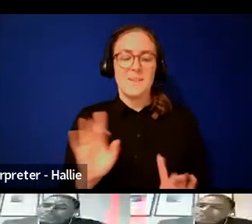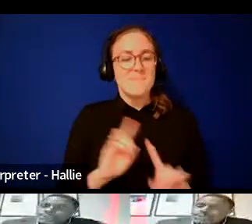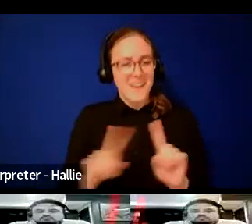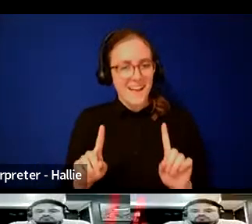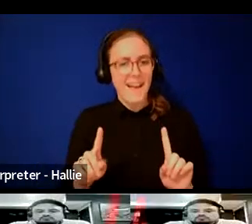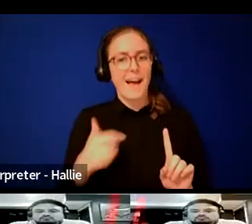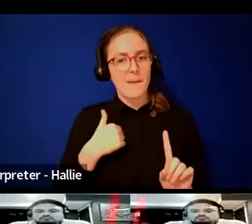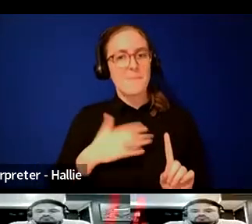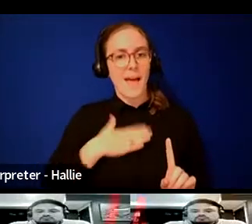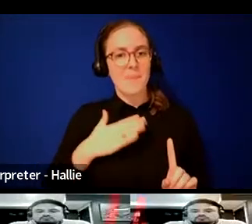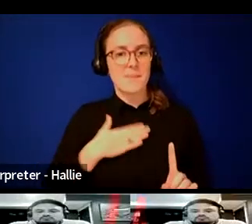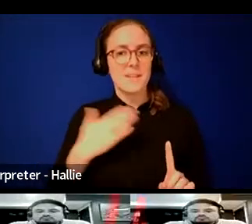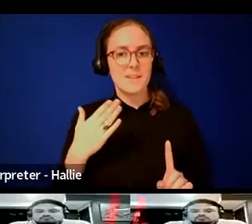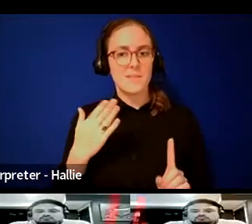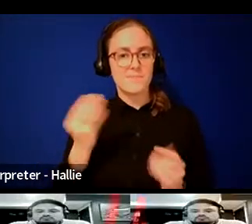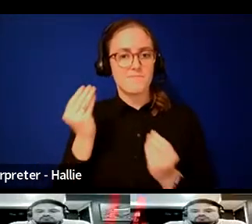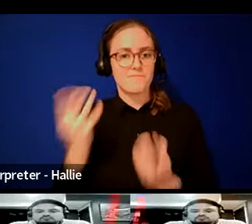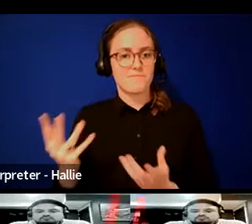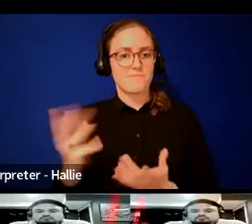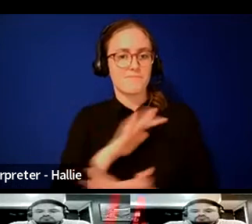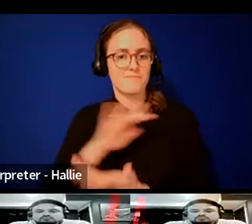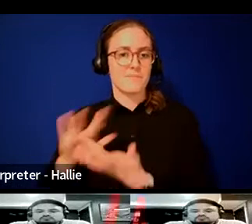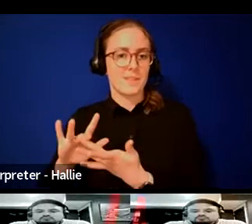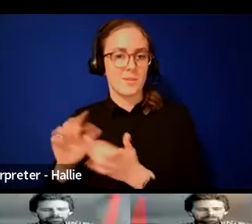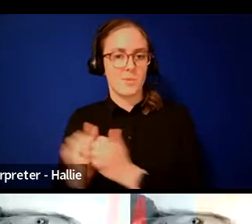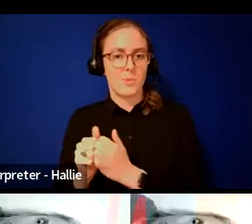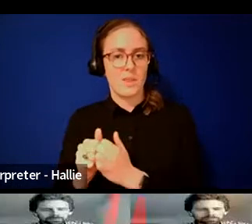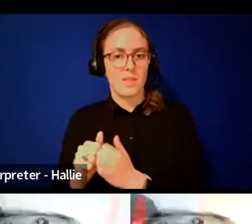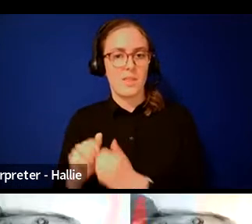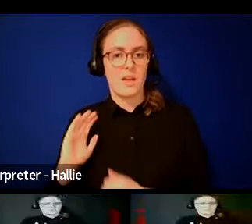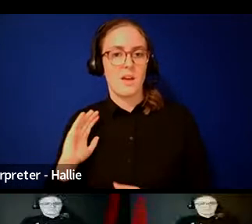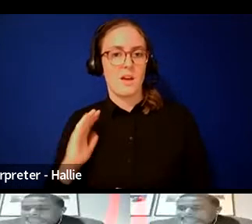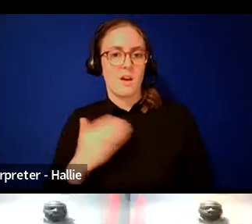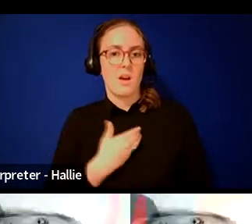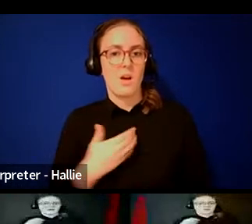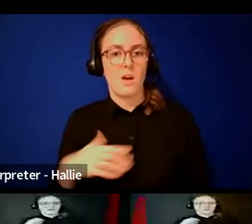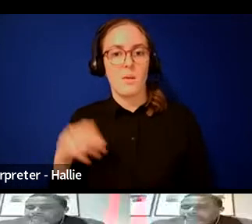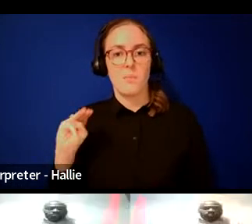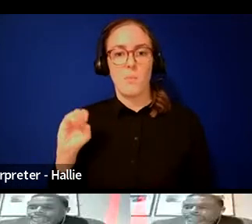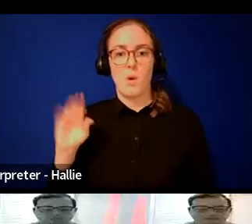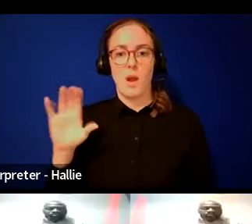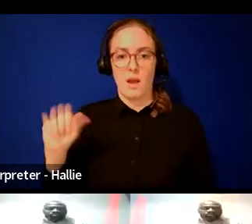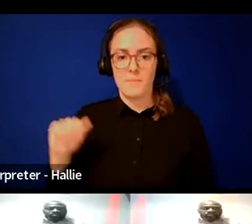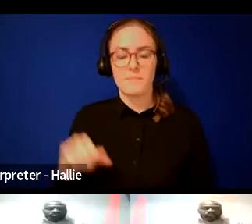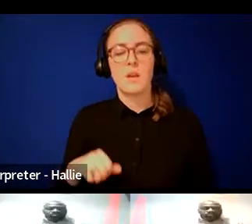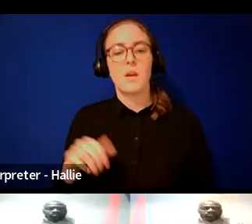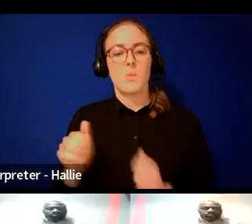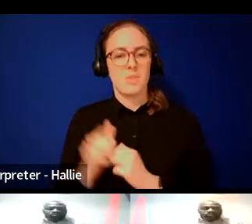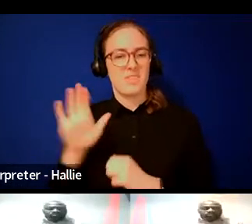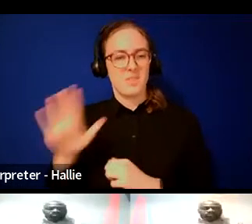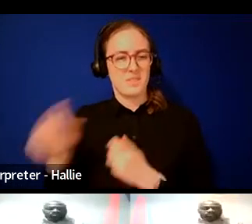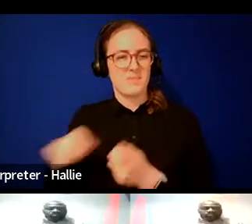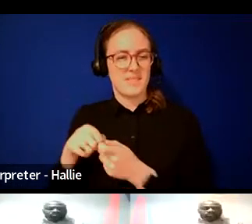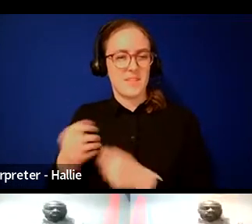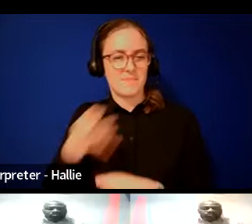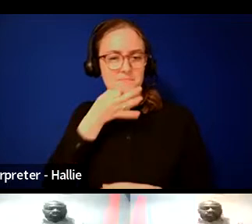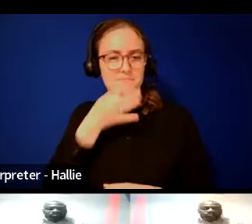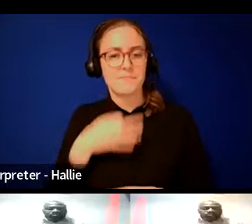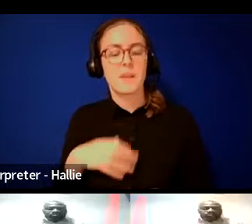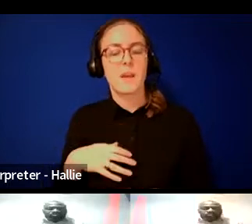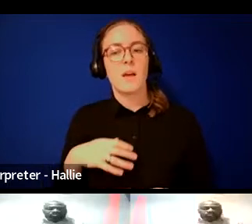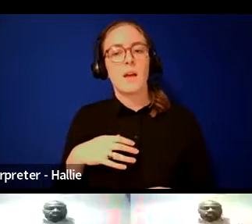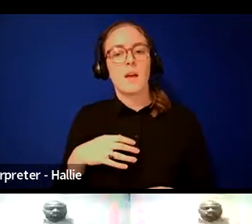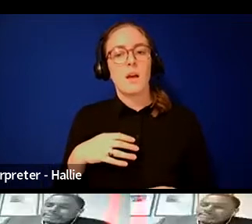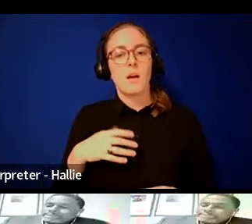to get you in touch through our Ward 5 MOPR with the subject matter experts. What I spoke to